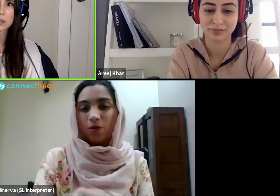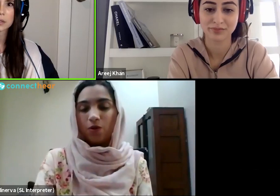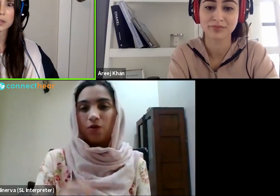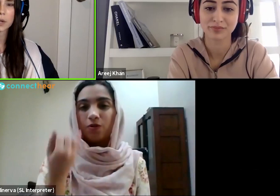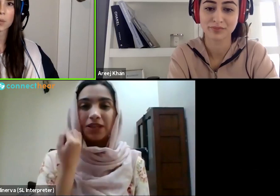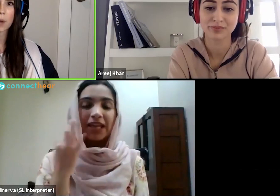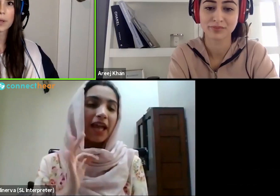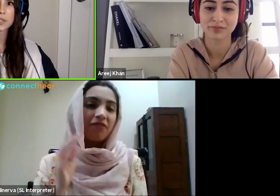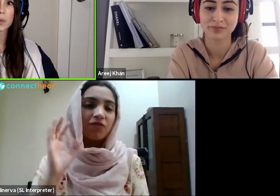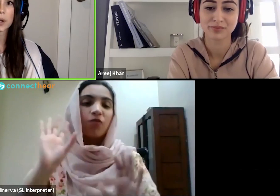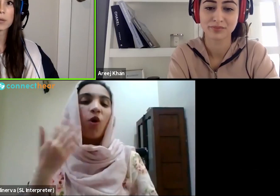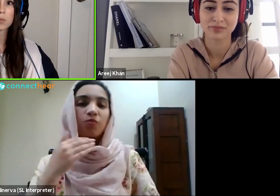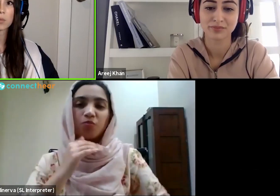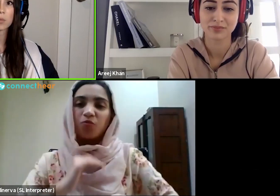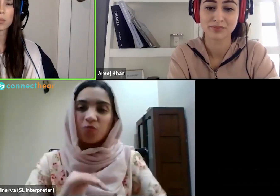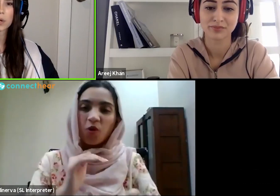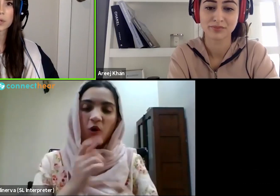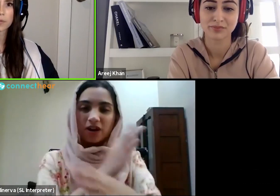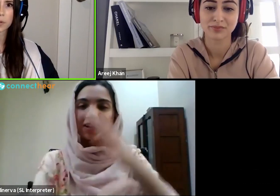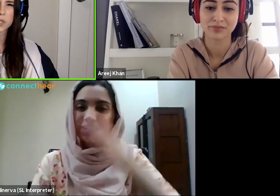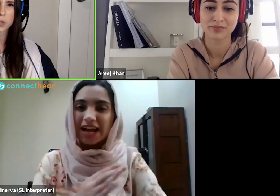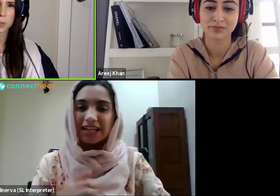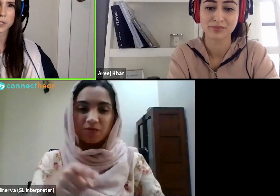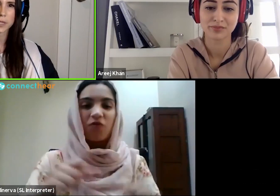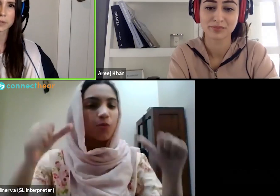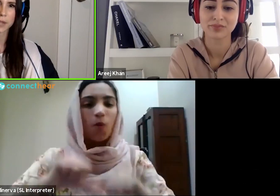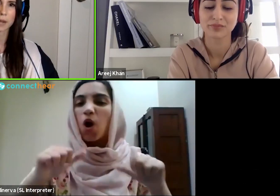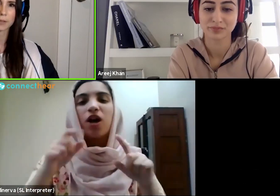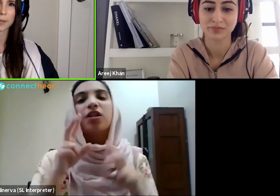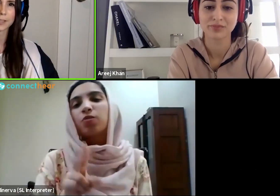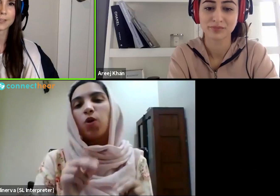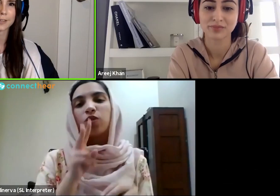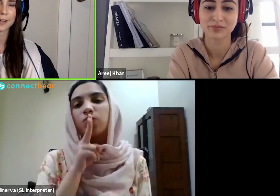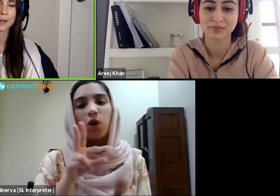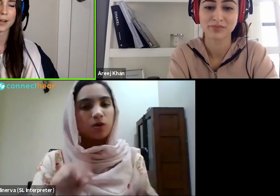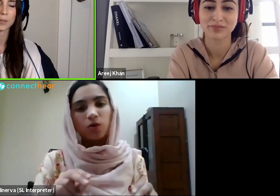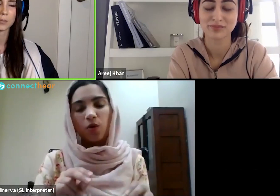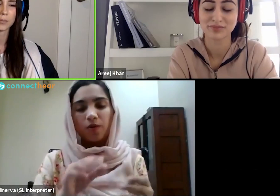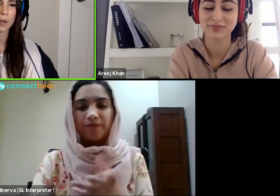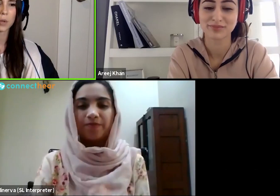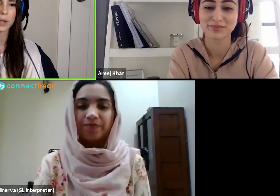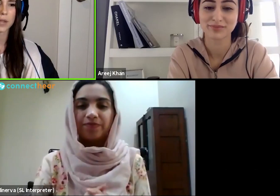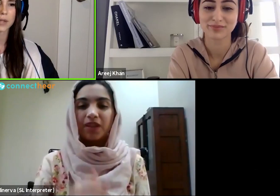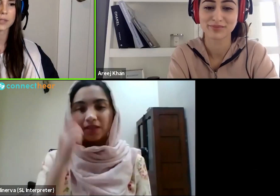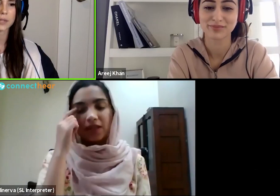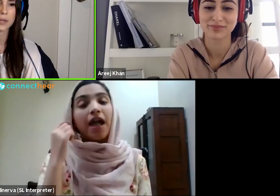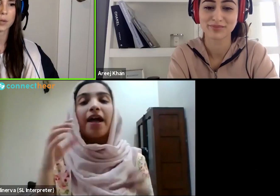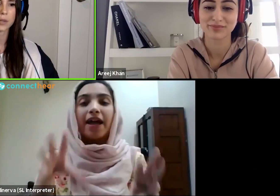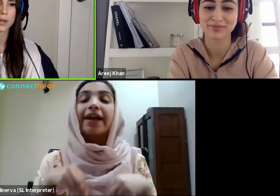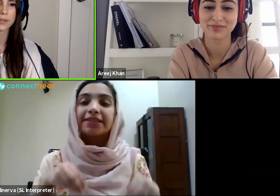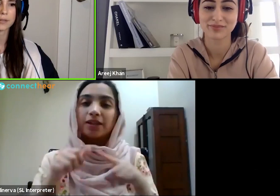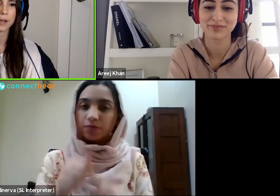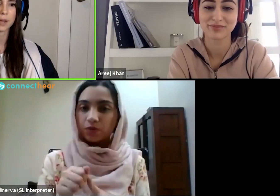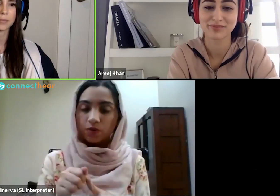because, while we have a disability, we're no different. We're still humans at the end of the day. That makes sense. So I'm really excited to see